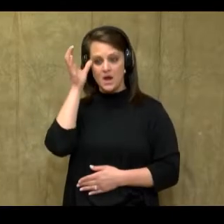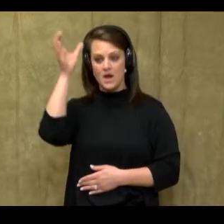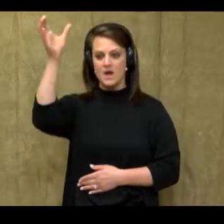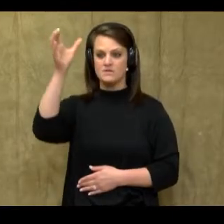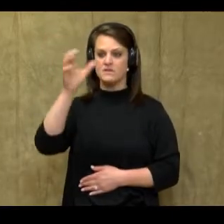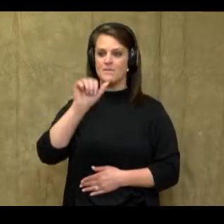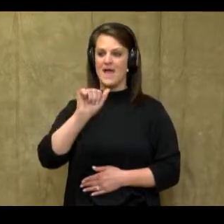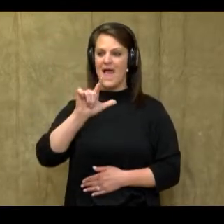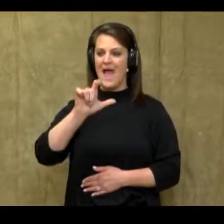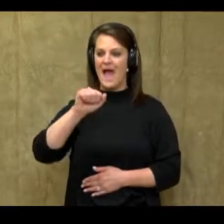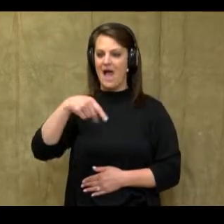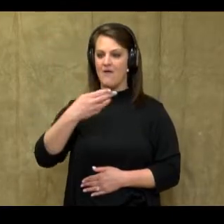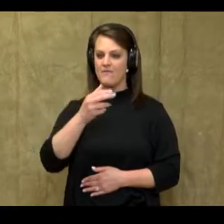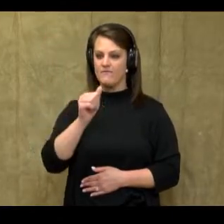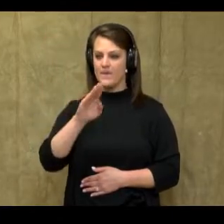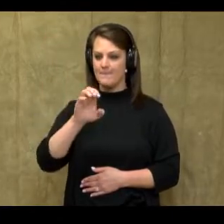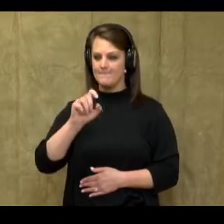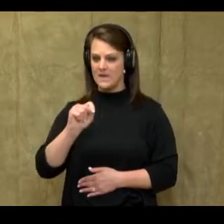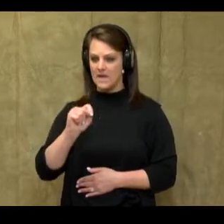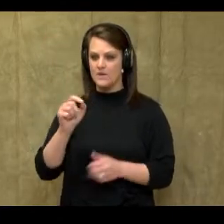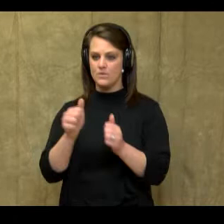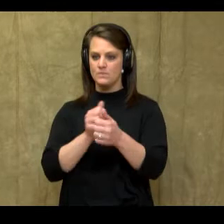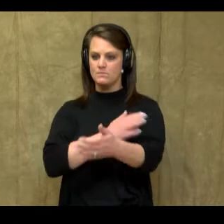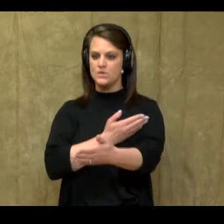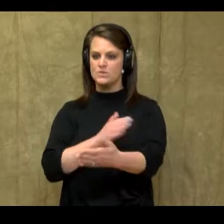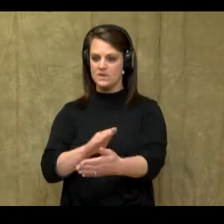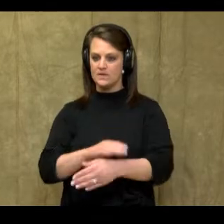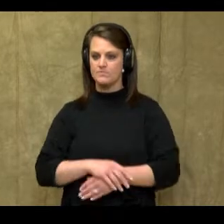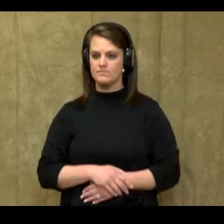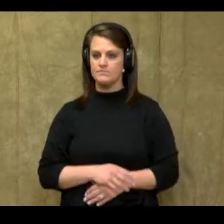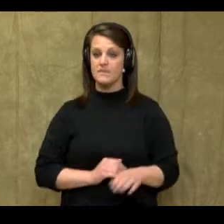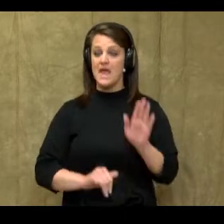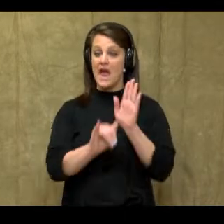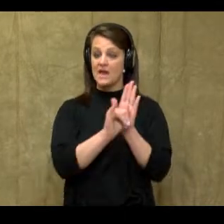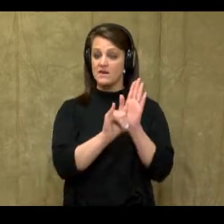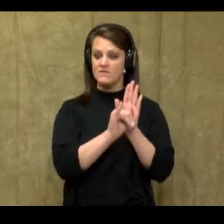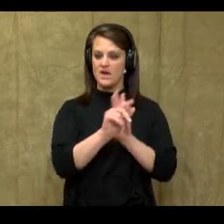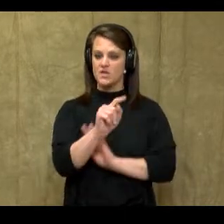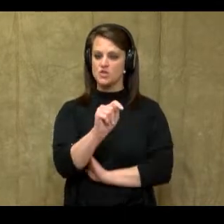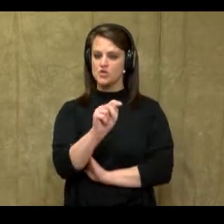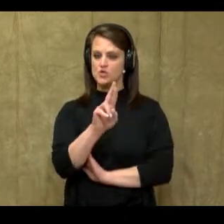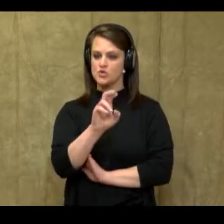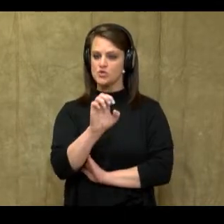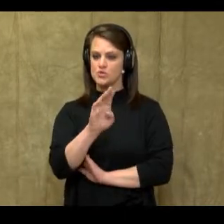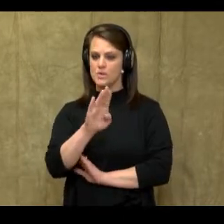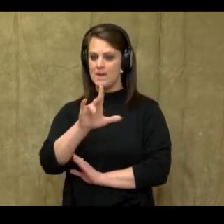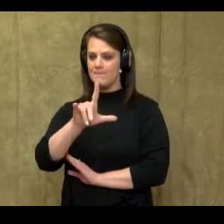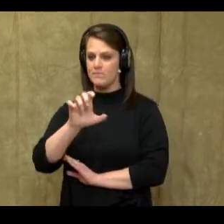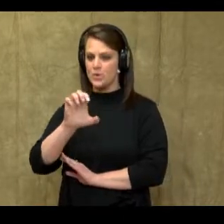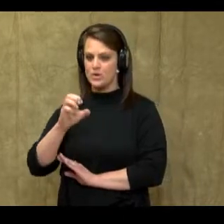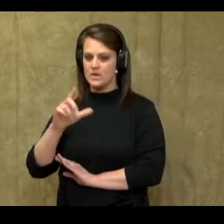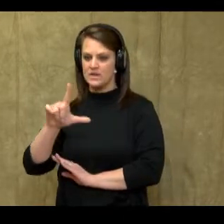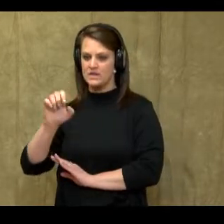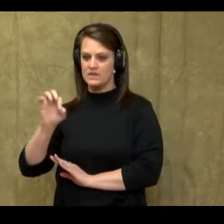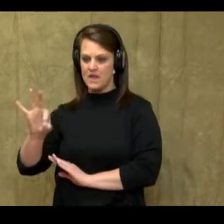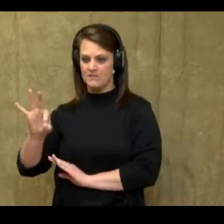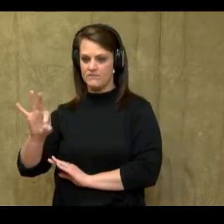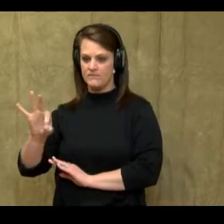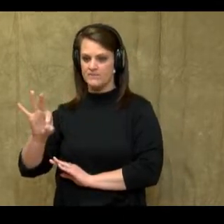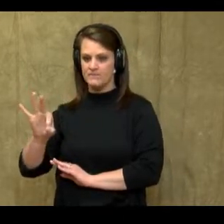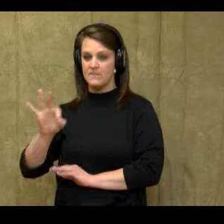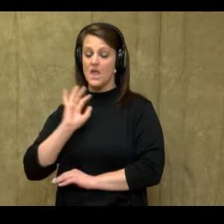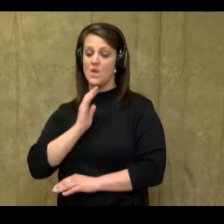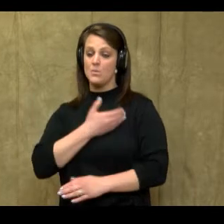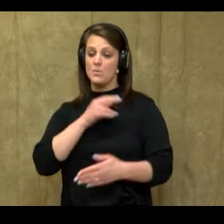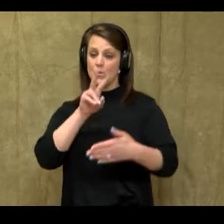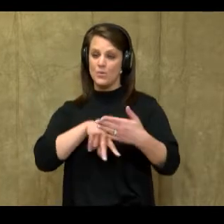alphabet. We'll identify the treble clef symbol. We'll read the pitches E,